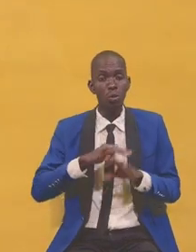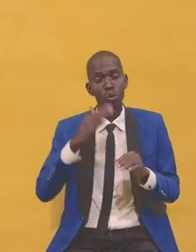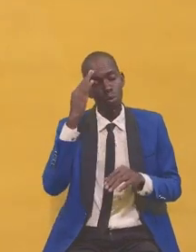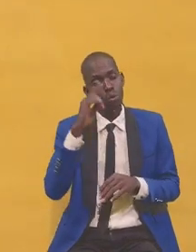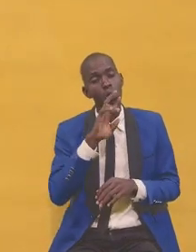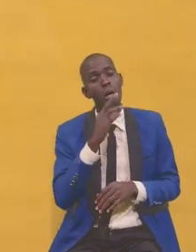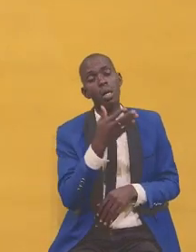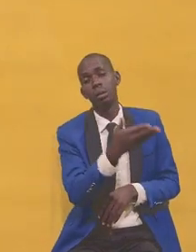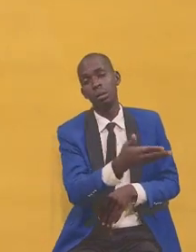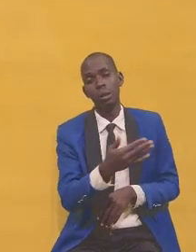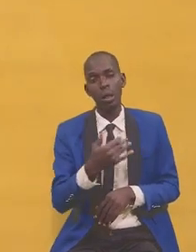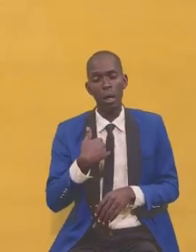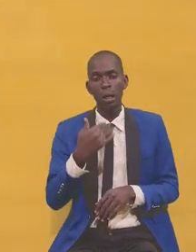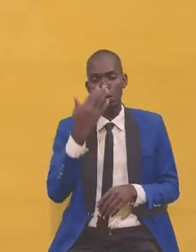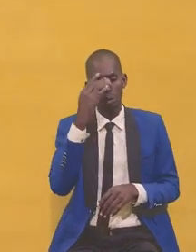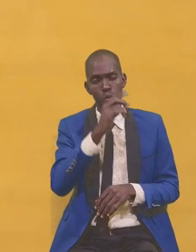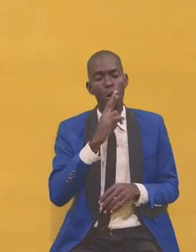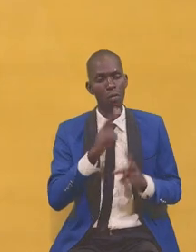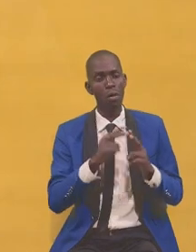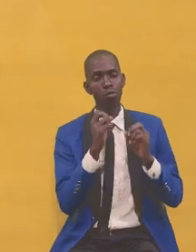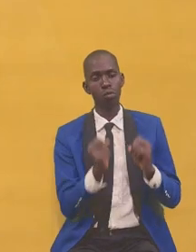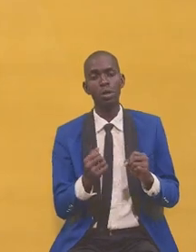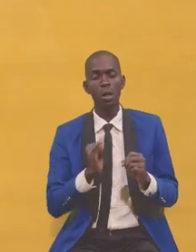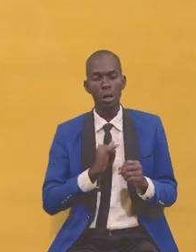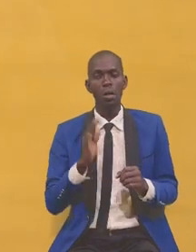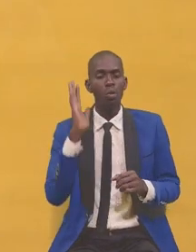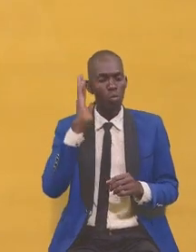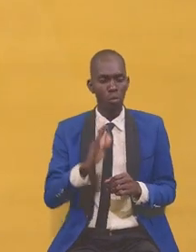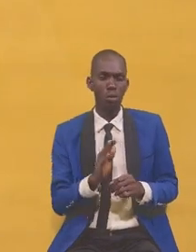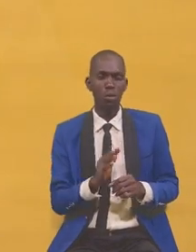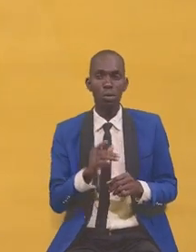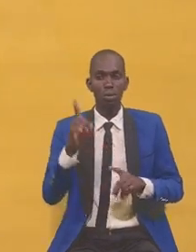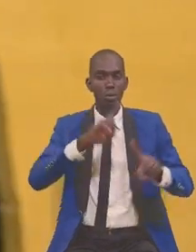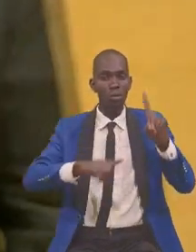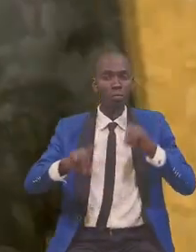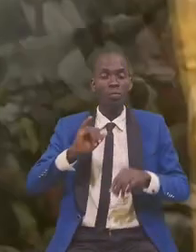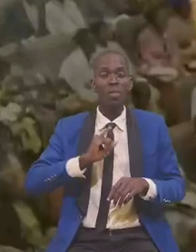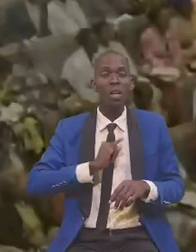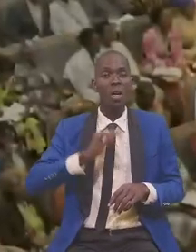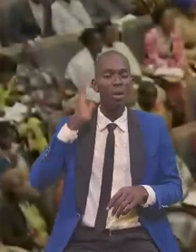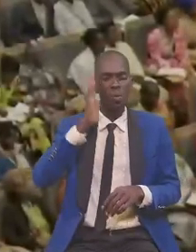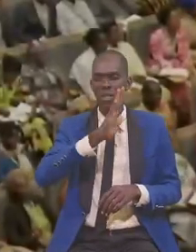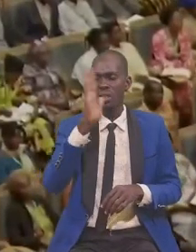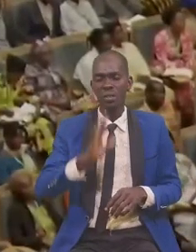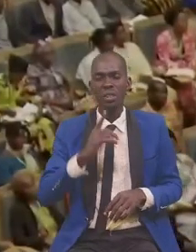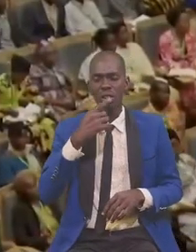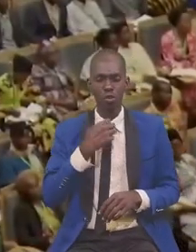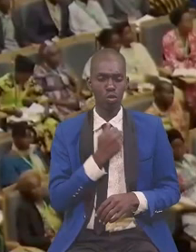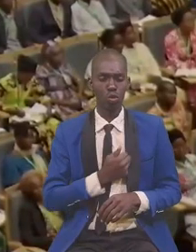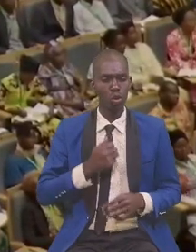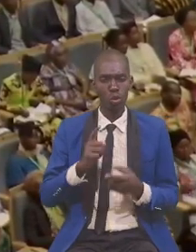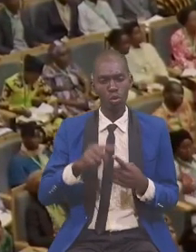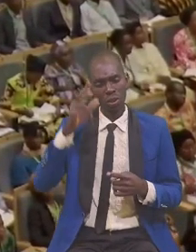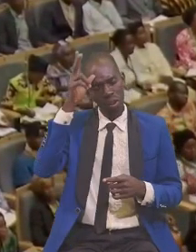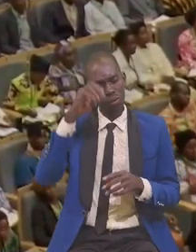I know how powerful you are. I will never say sorry to the devil. All those messengers of the devil